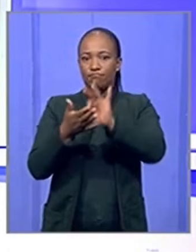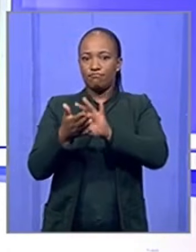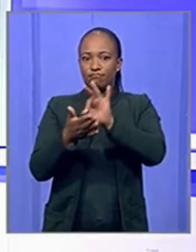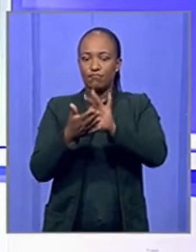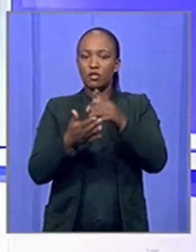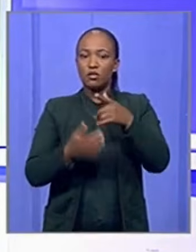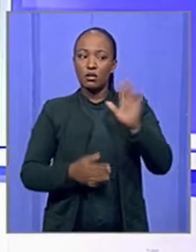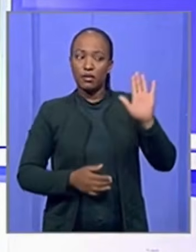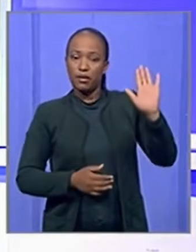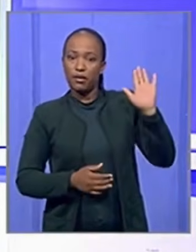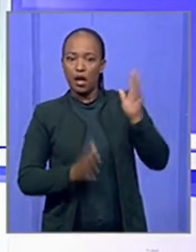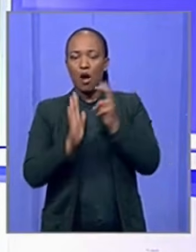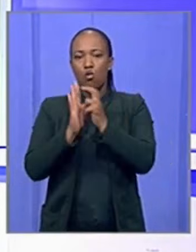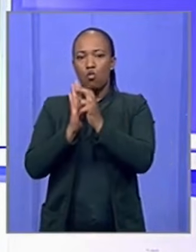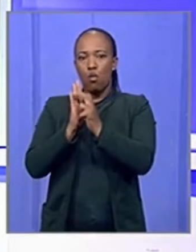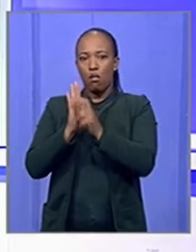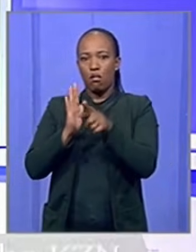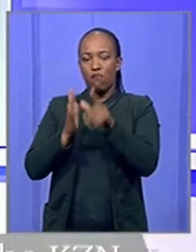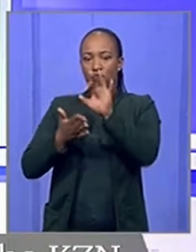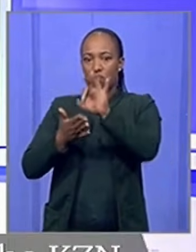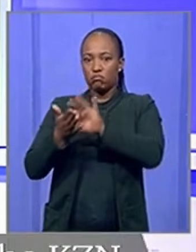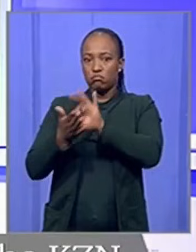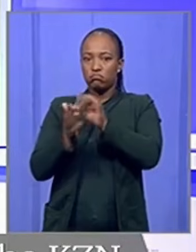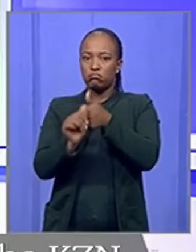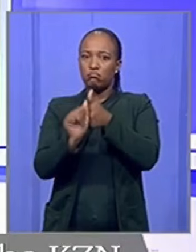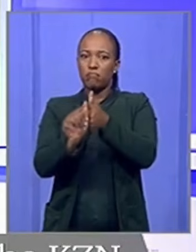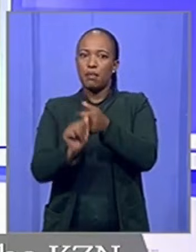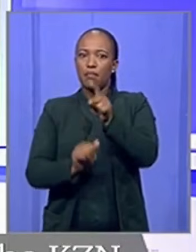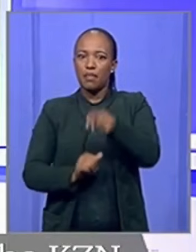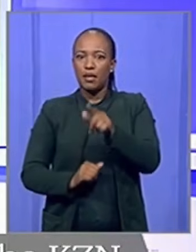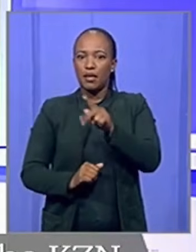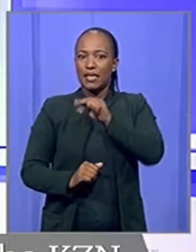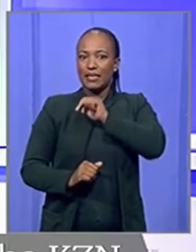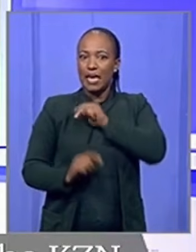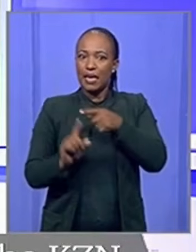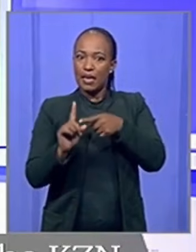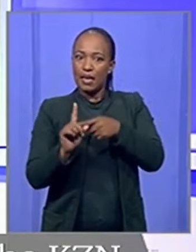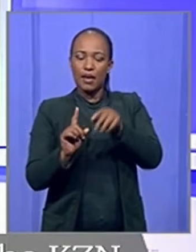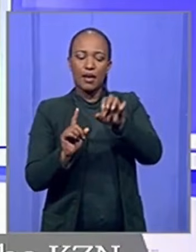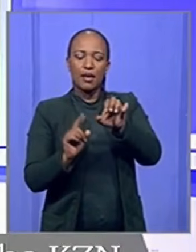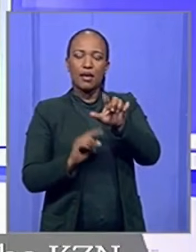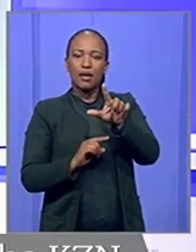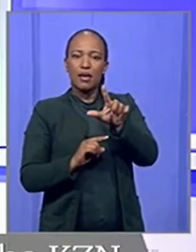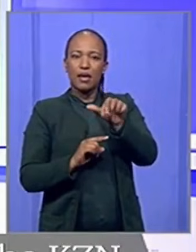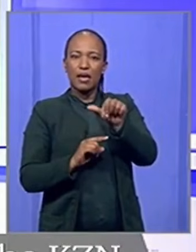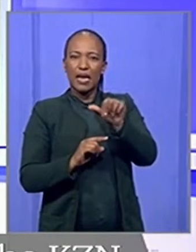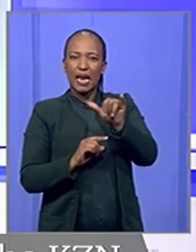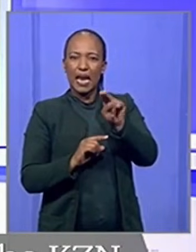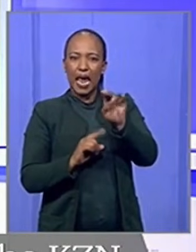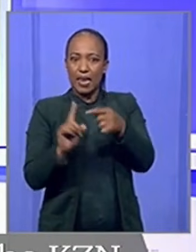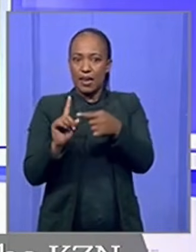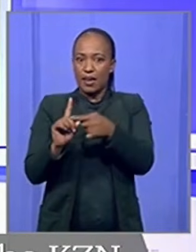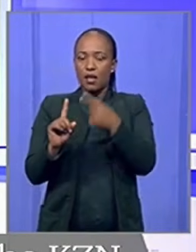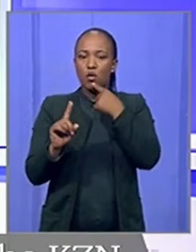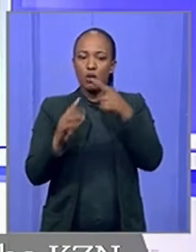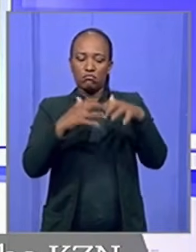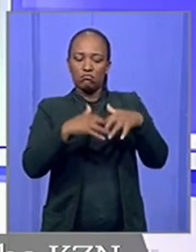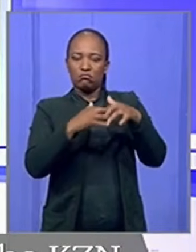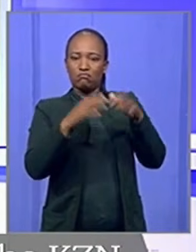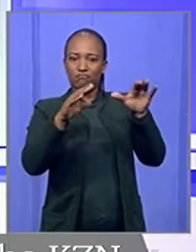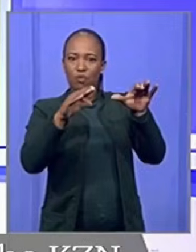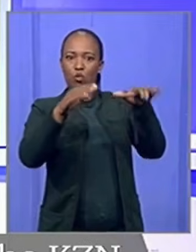melao ya dikgetho. Molaodi wa botjhotjhisi ba setjhaba profenseng ya KwaZulu-Natal Elaine Harrison o re ho theilwe sehlopha se ikgethang se tla